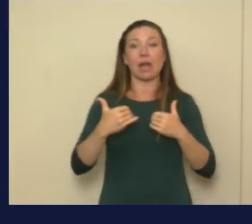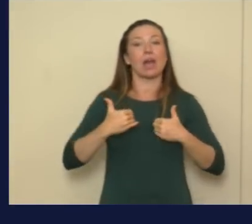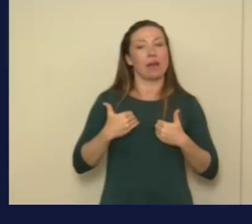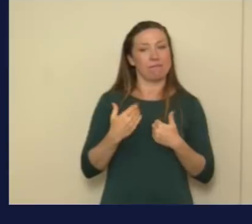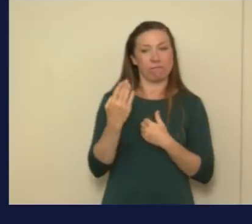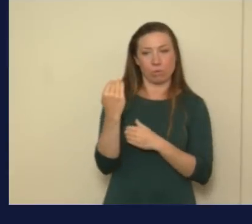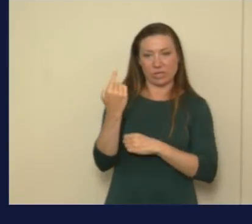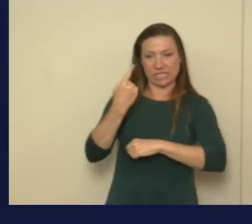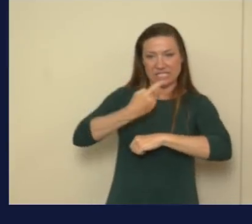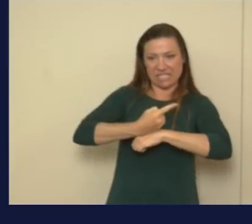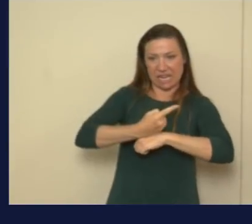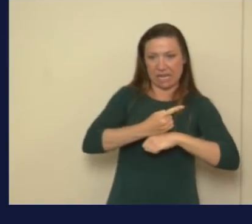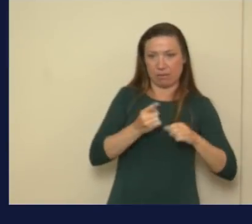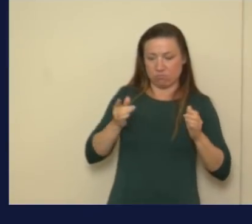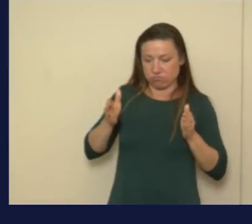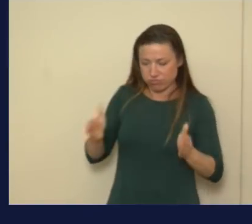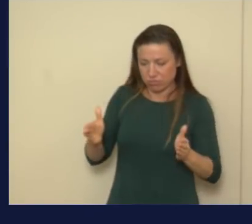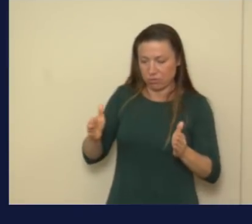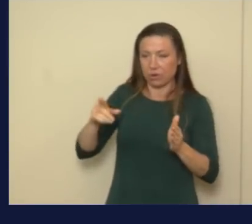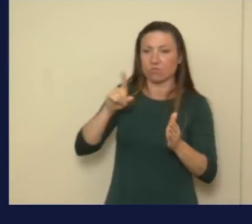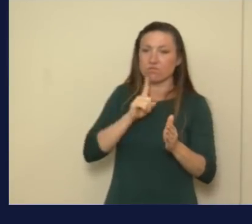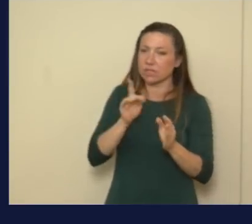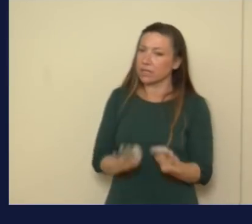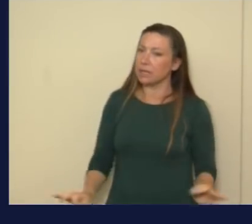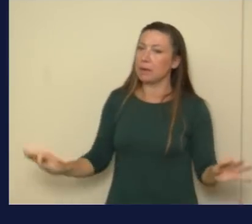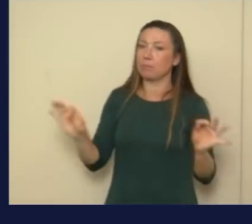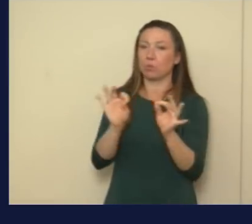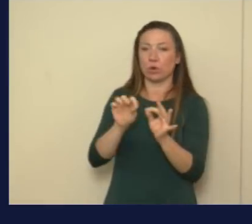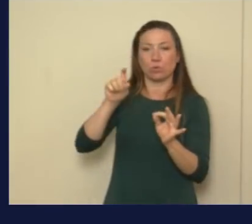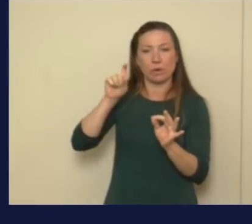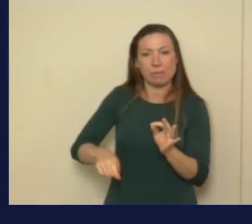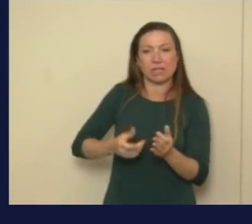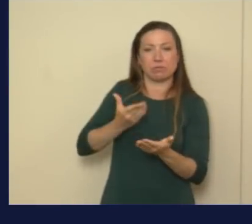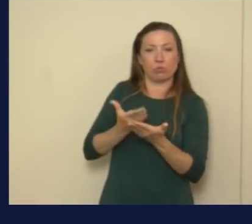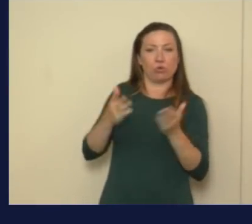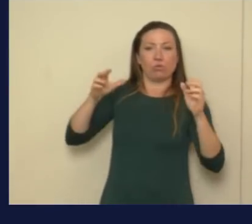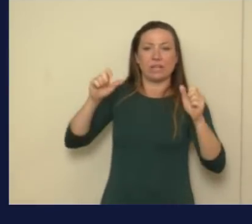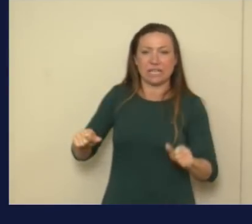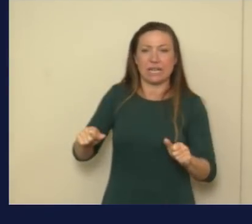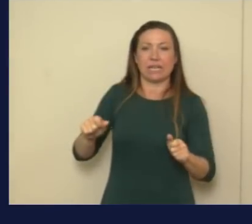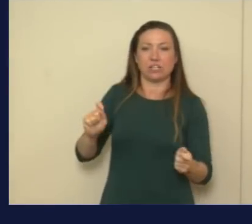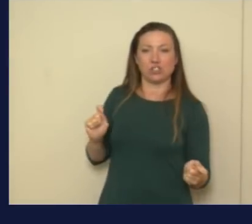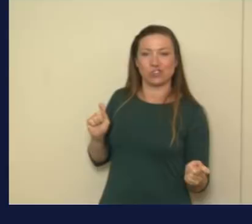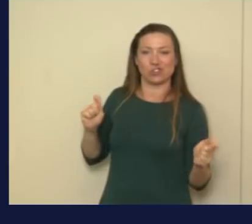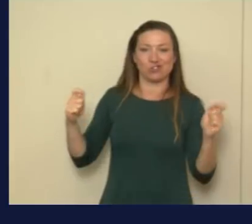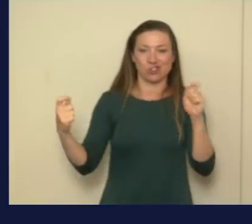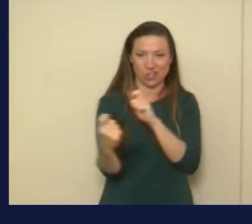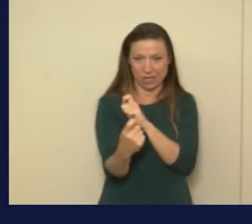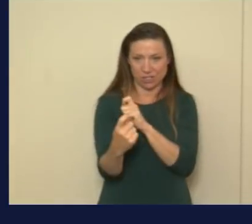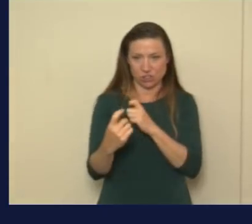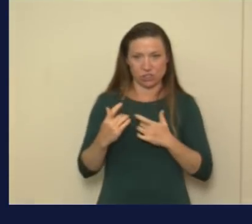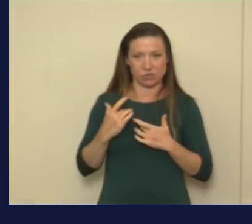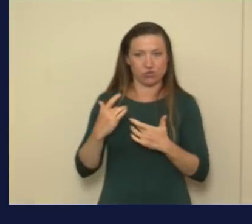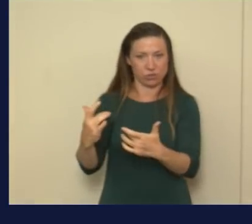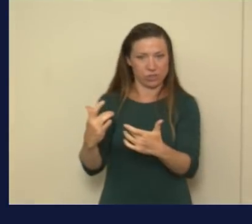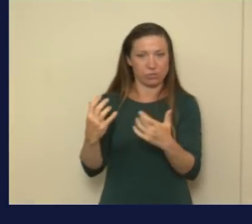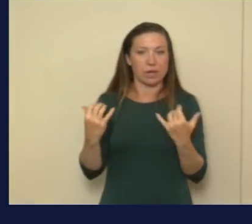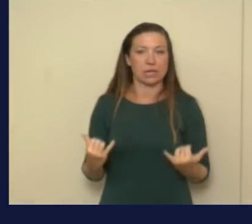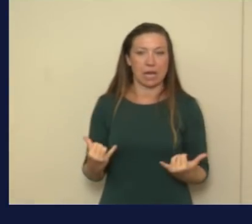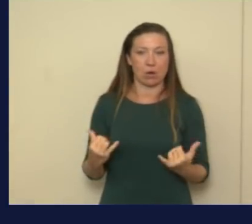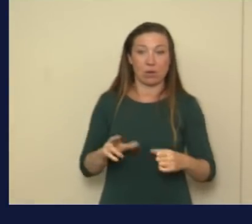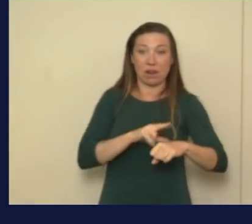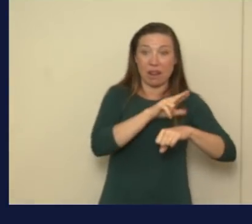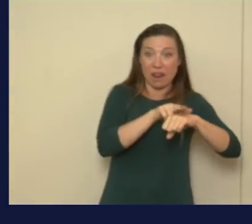up is critical. We have to show that we're reversing the trend. All right, nationally, and the trend lines in our state